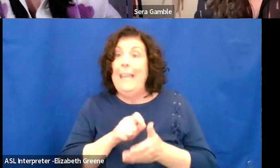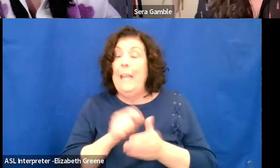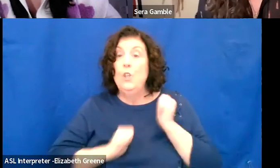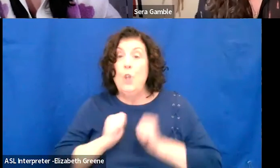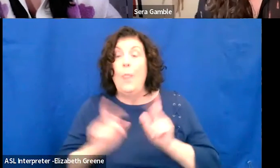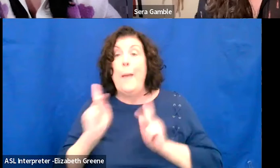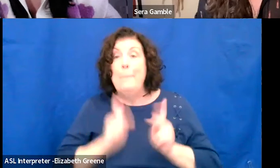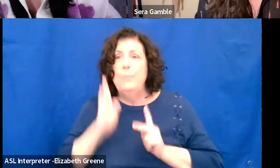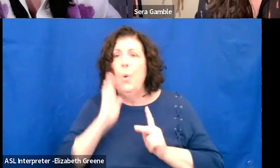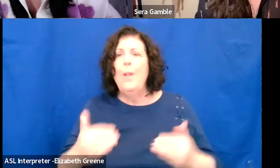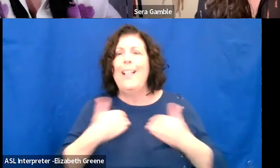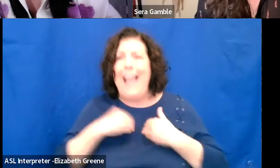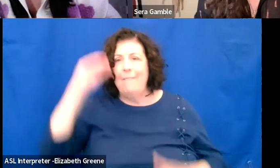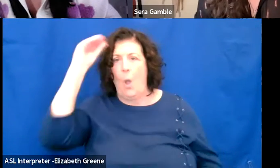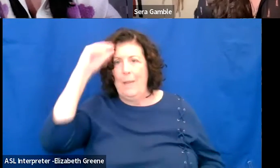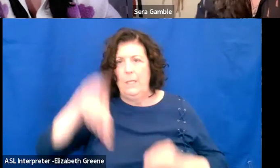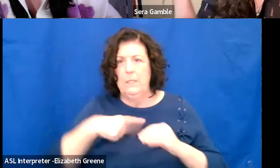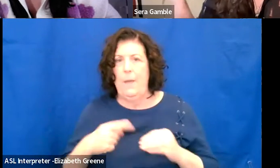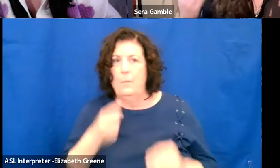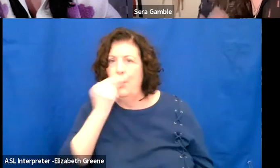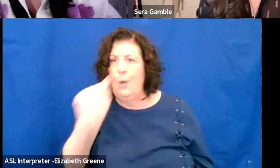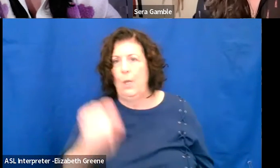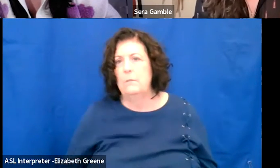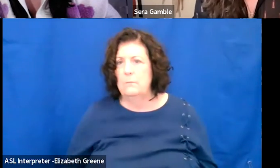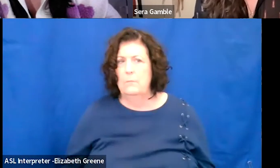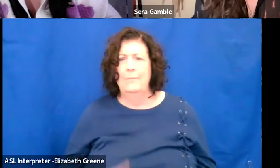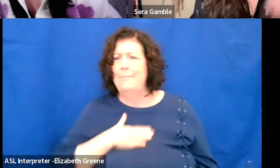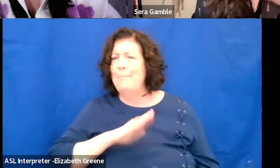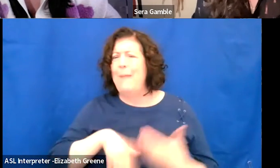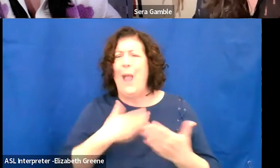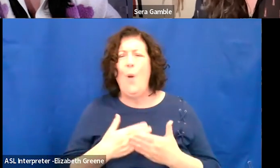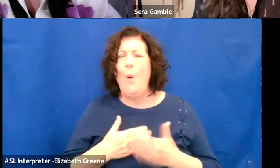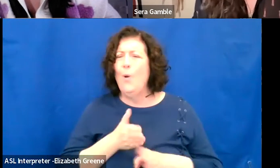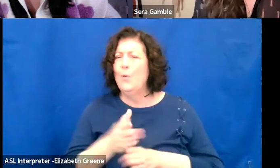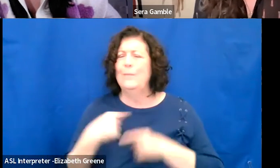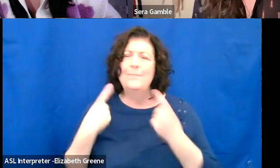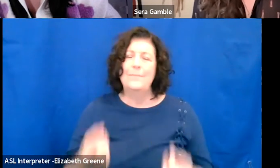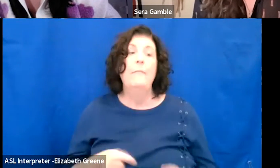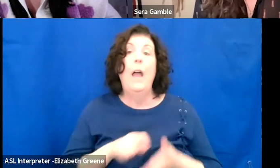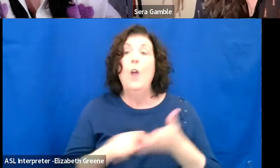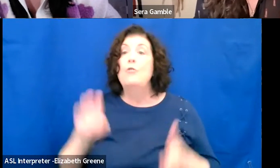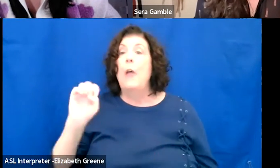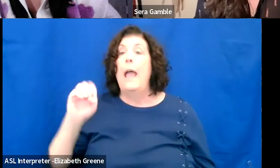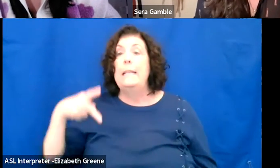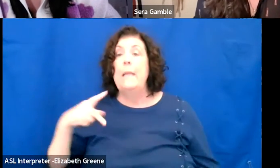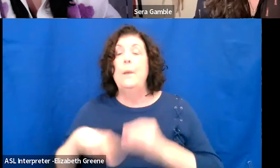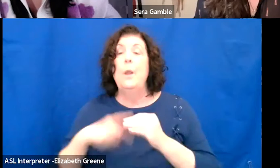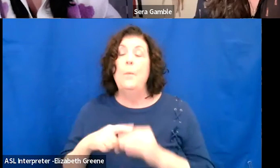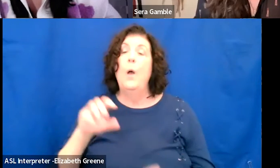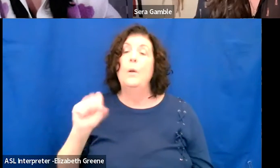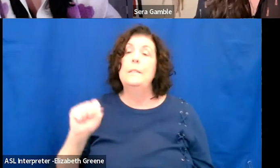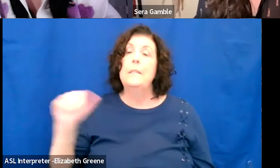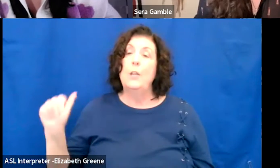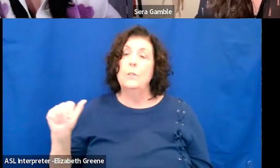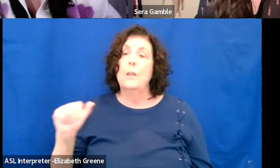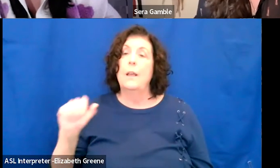for my whole career. It's like, hey, we're writing an episode about sexual assault. Immediately, some people are going to be like, don't show sexual assault. Right. And so